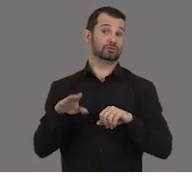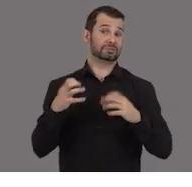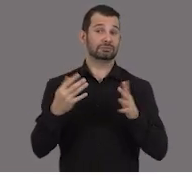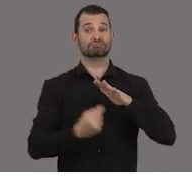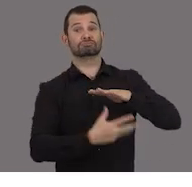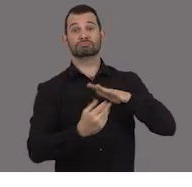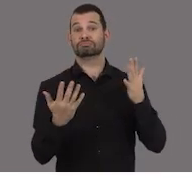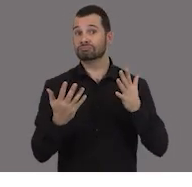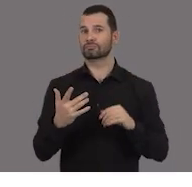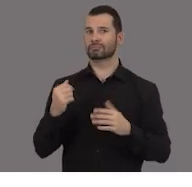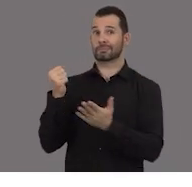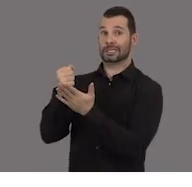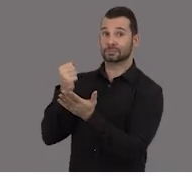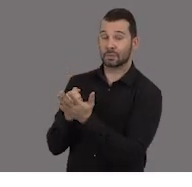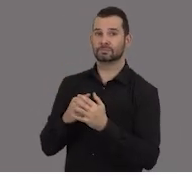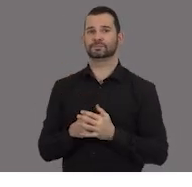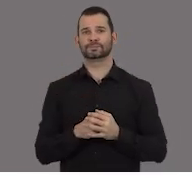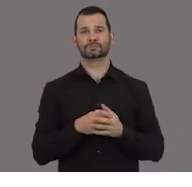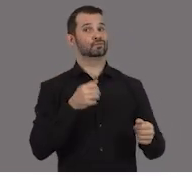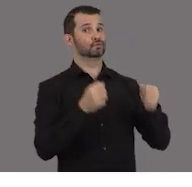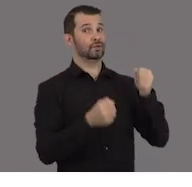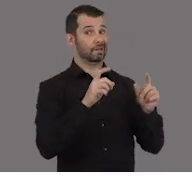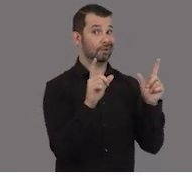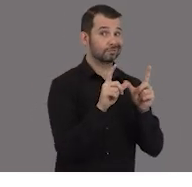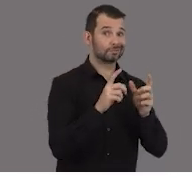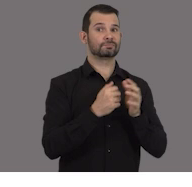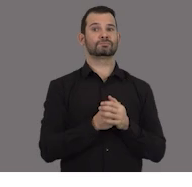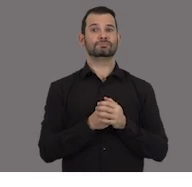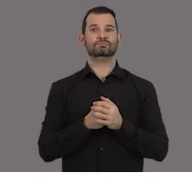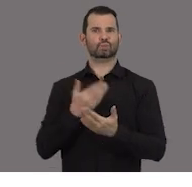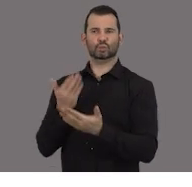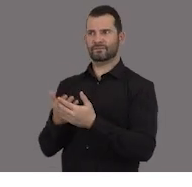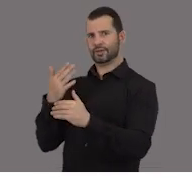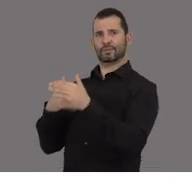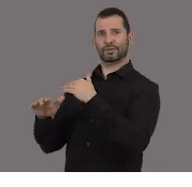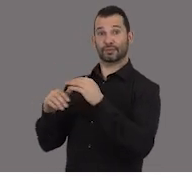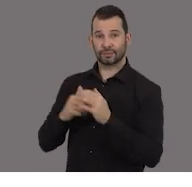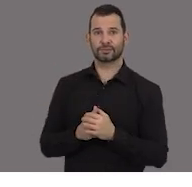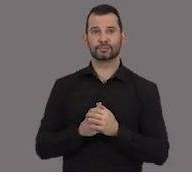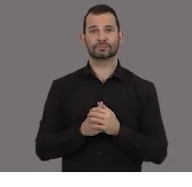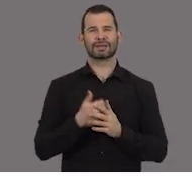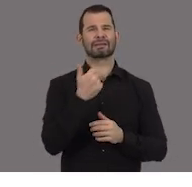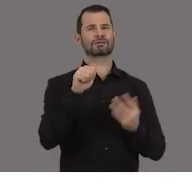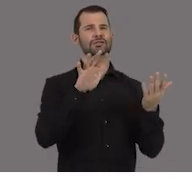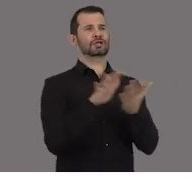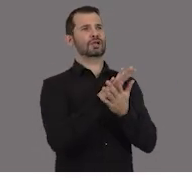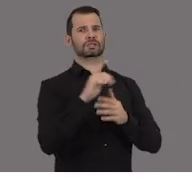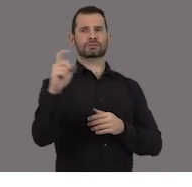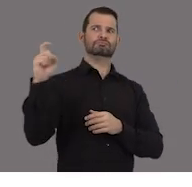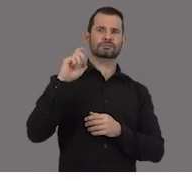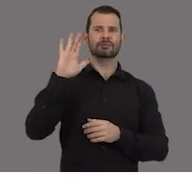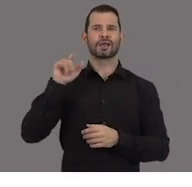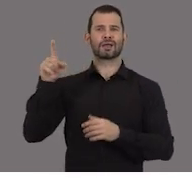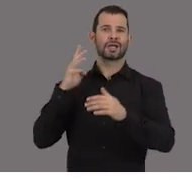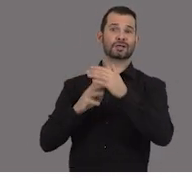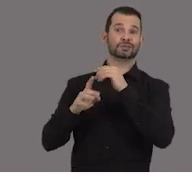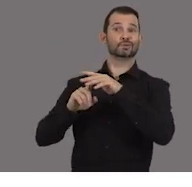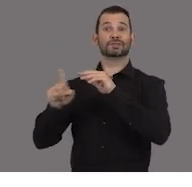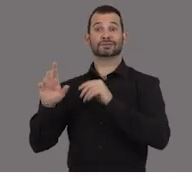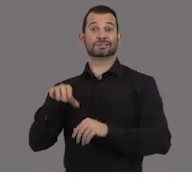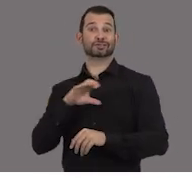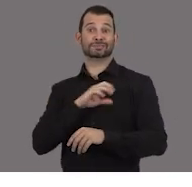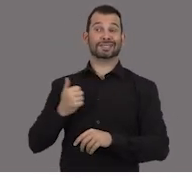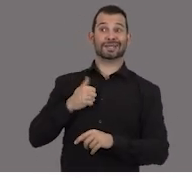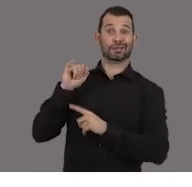partner. The document could be a passport, driver's license, proof of birth, or any